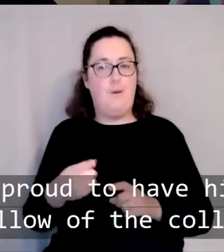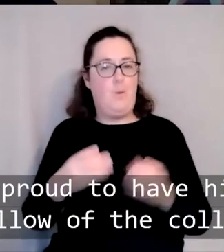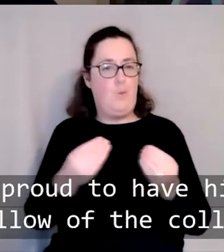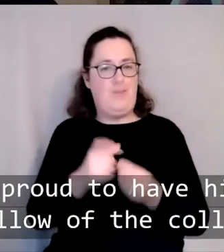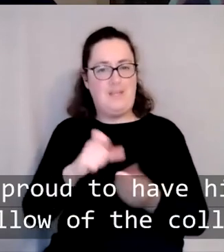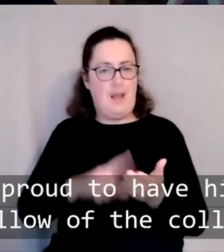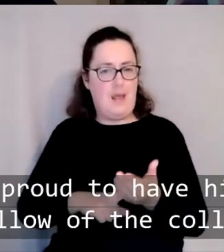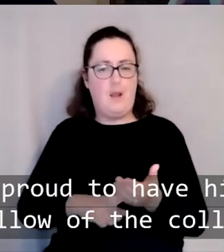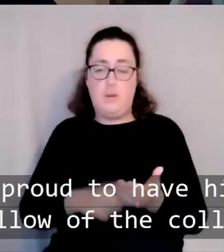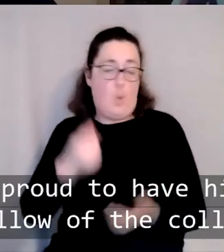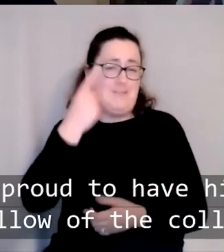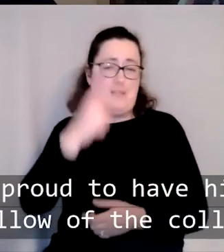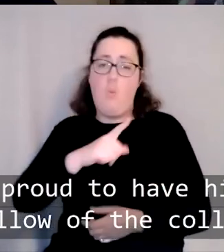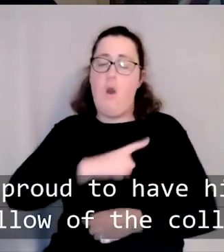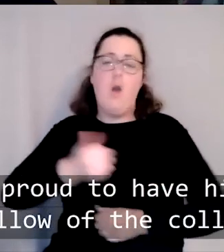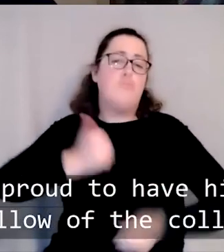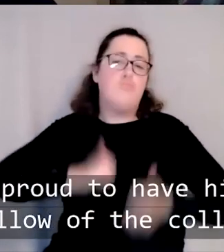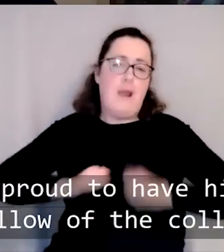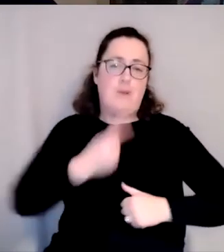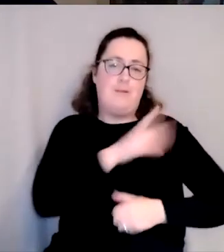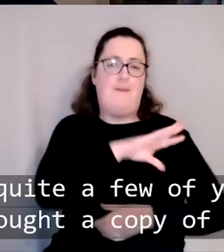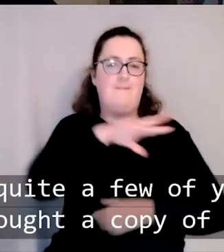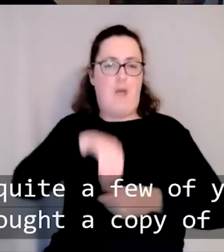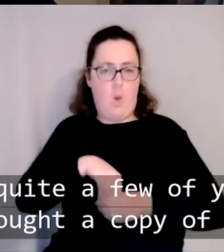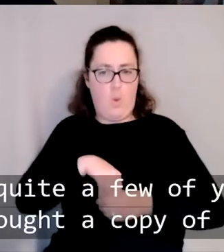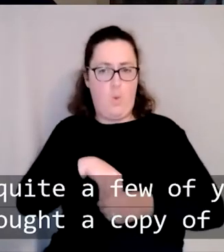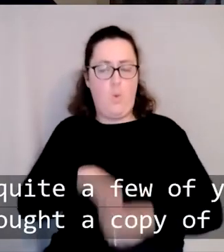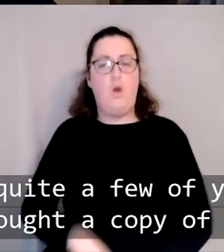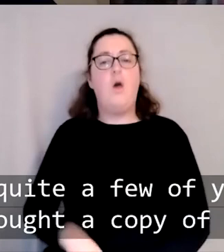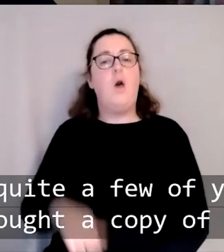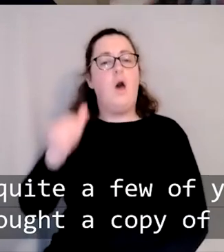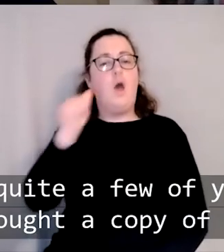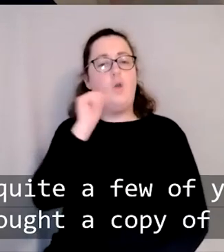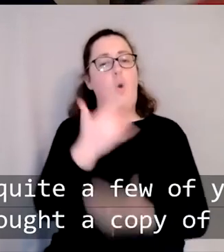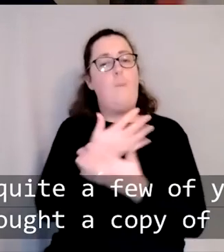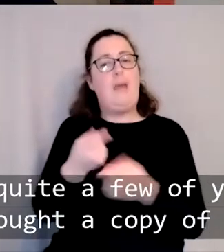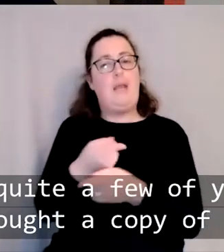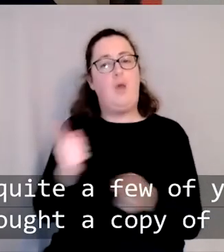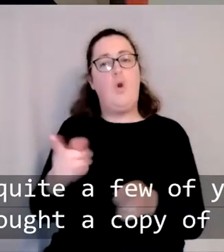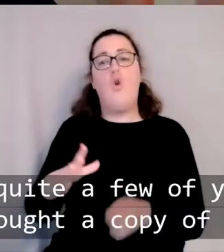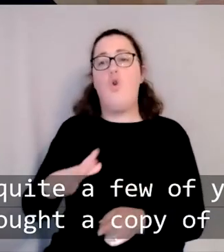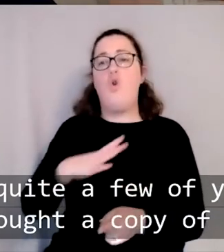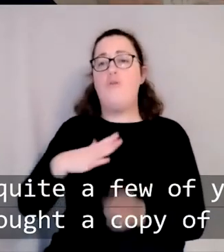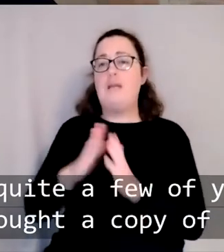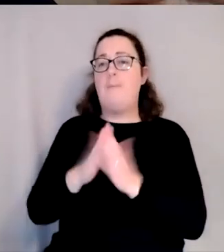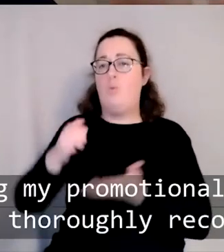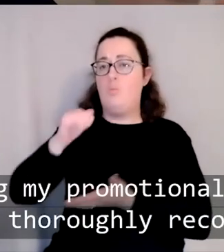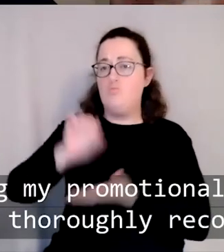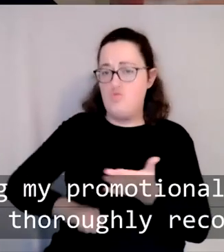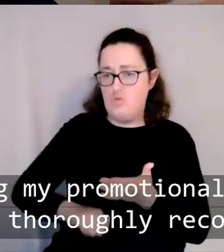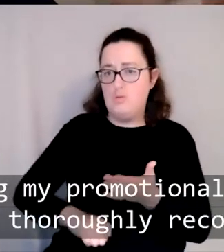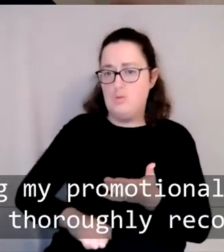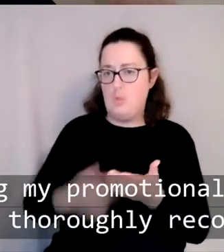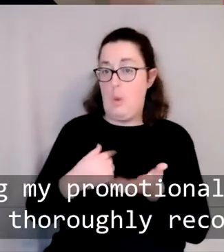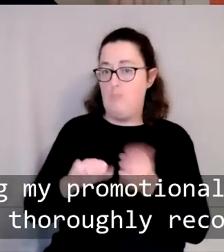we're very proud to have him as a fellow of the college. I know quite a few of you have already bought a copy of the book. I'm doing